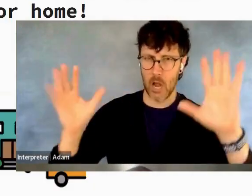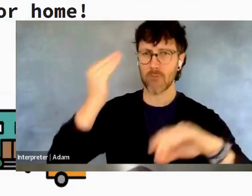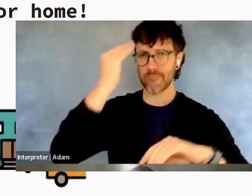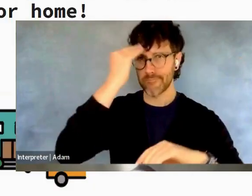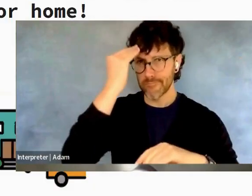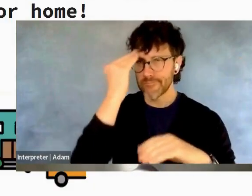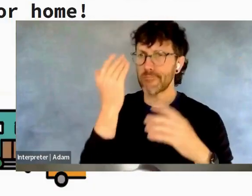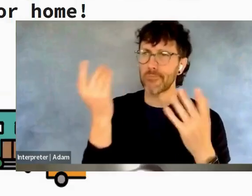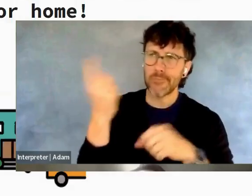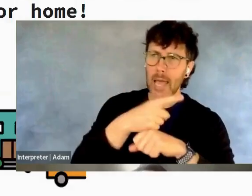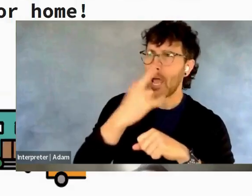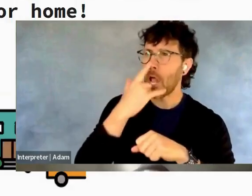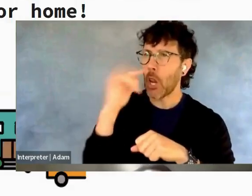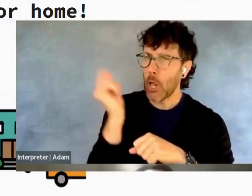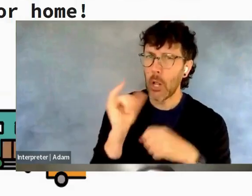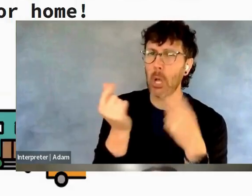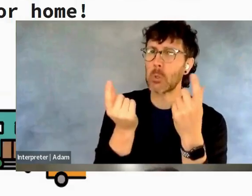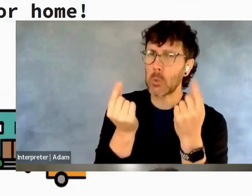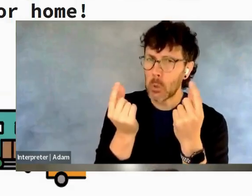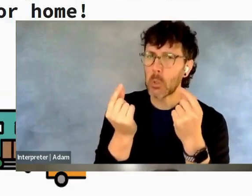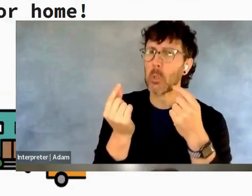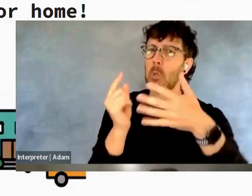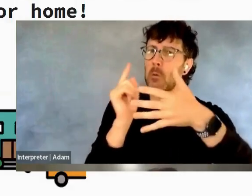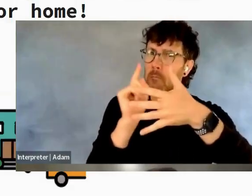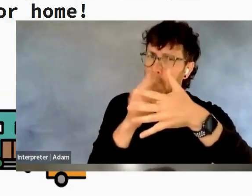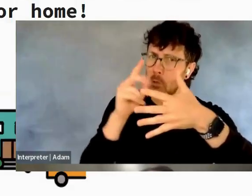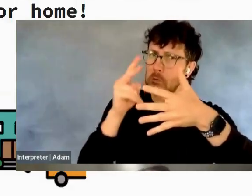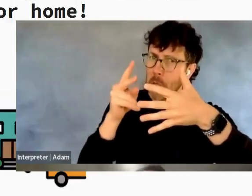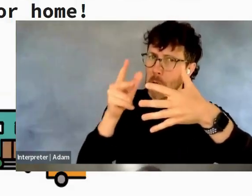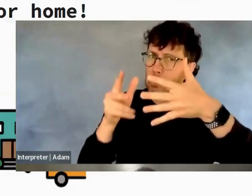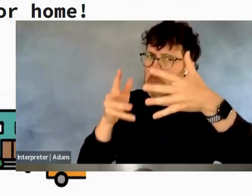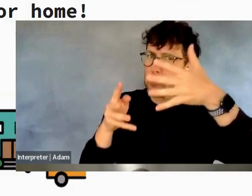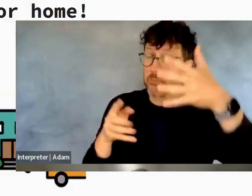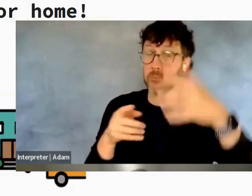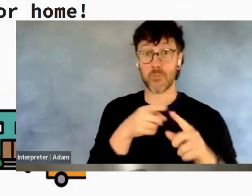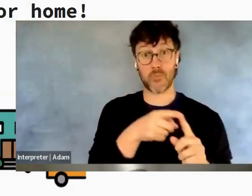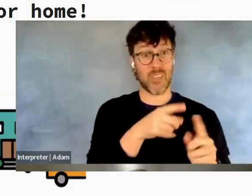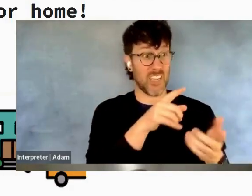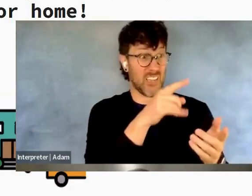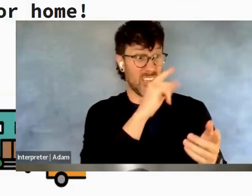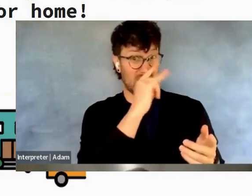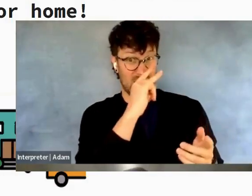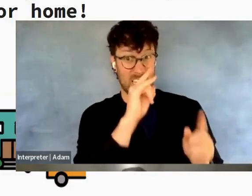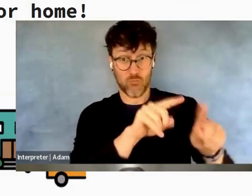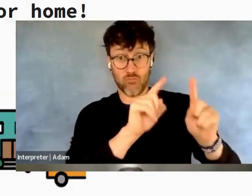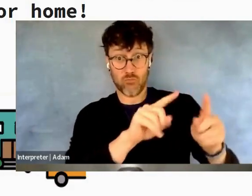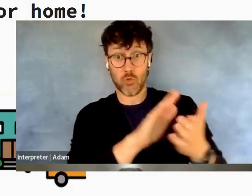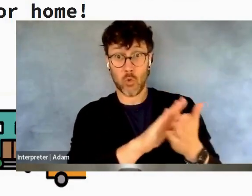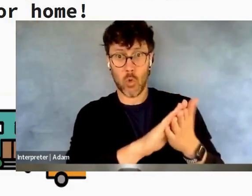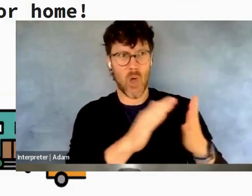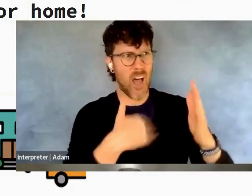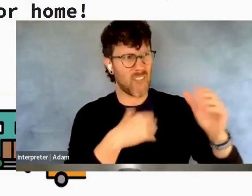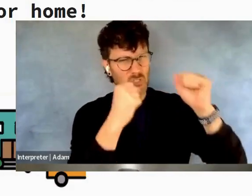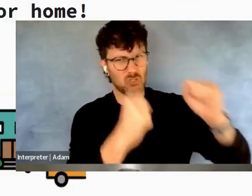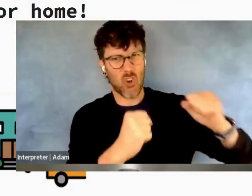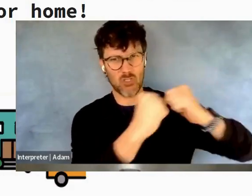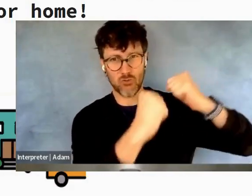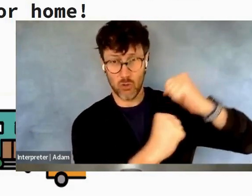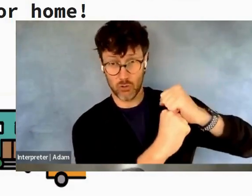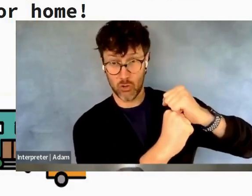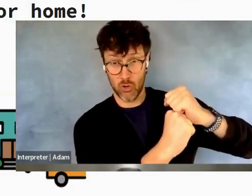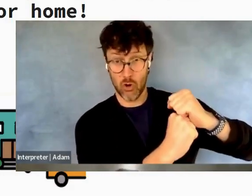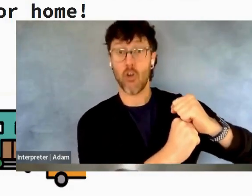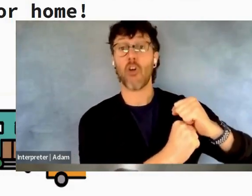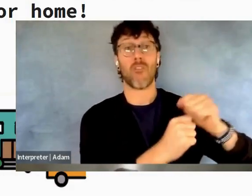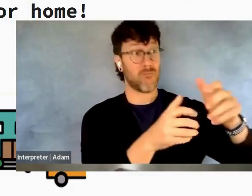like. And when our kids are leaving school, which is a very structured place, to going home where things might